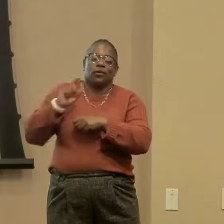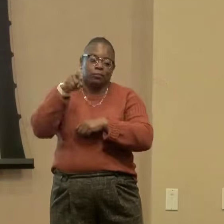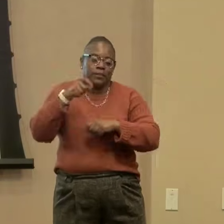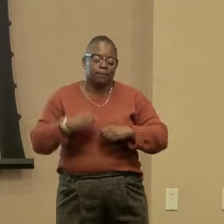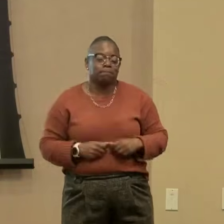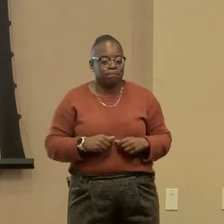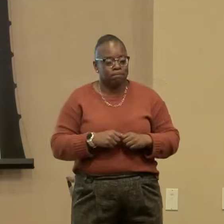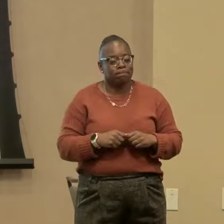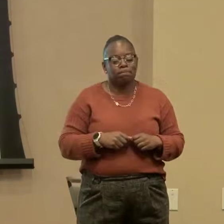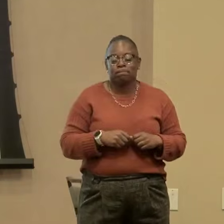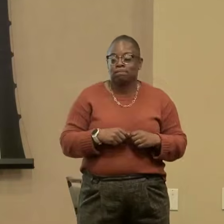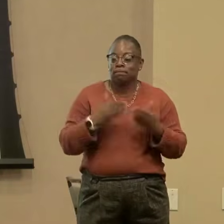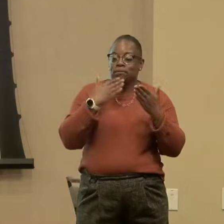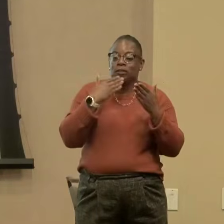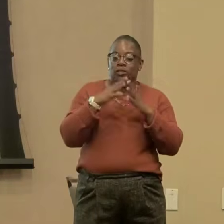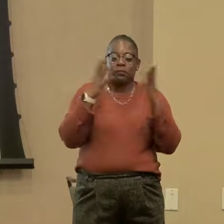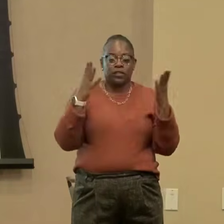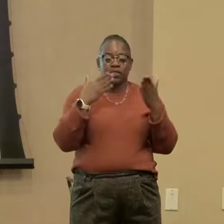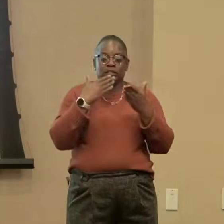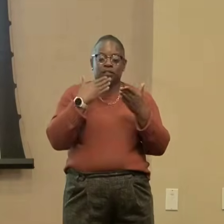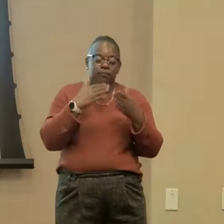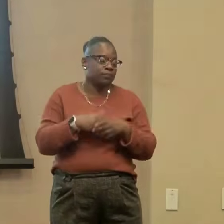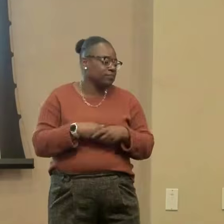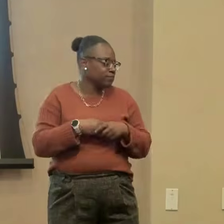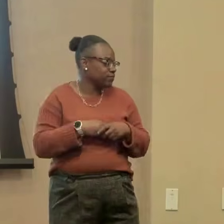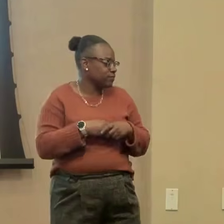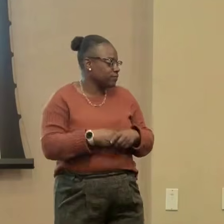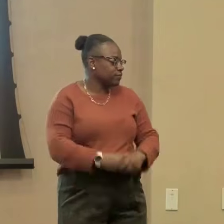Okay, thank you so much. Great. Thank you so much. Thank you, everyone.